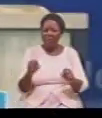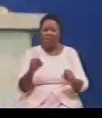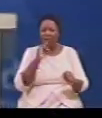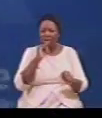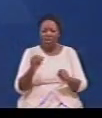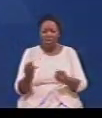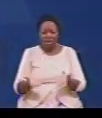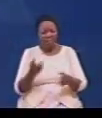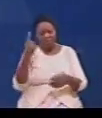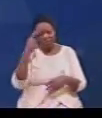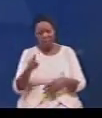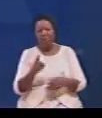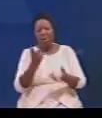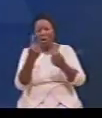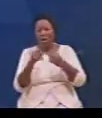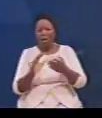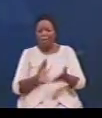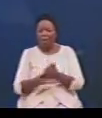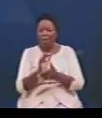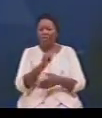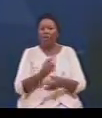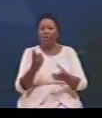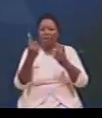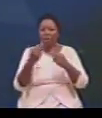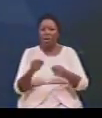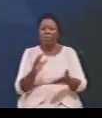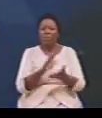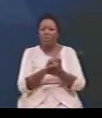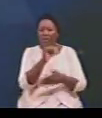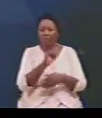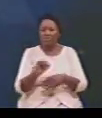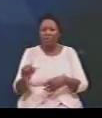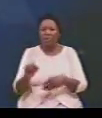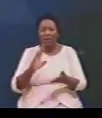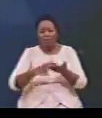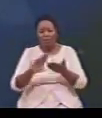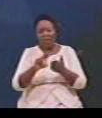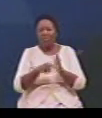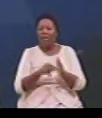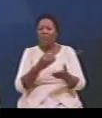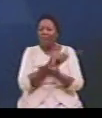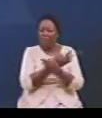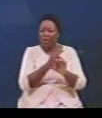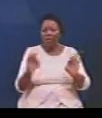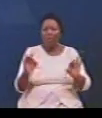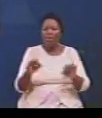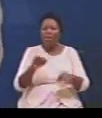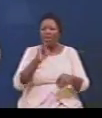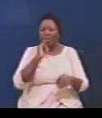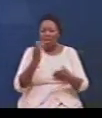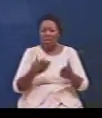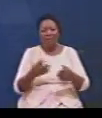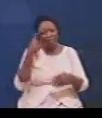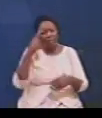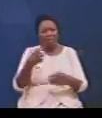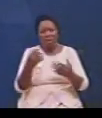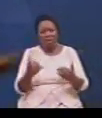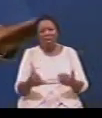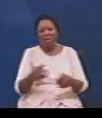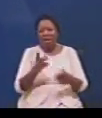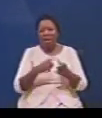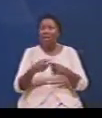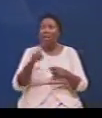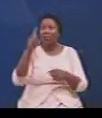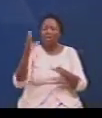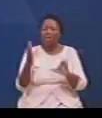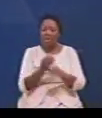you. Come believing, come believing. Forgiveness, freedom available now. And it will